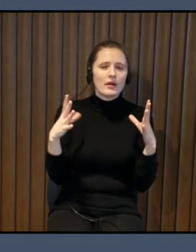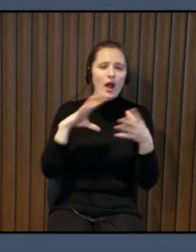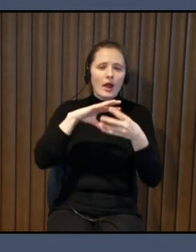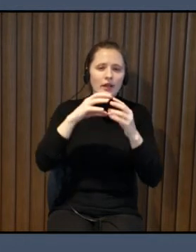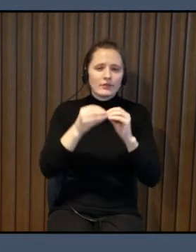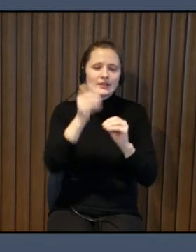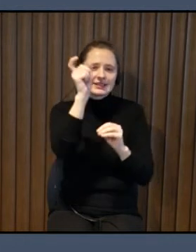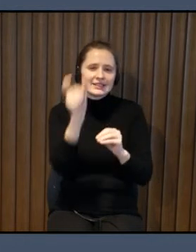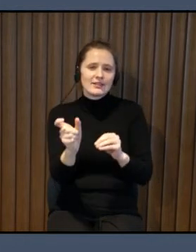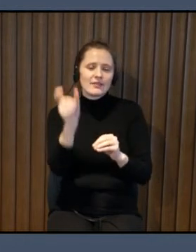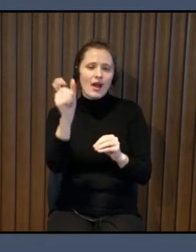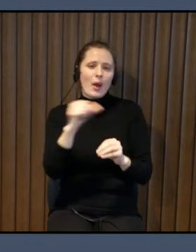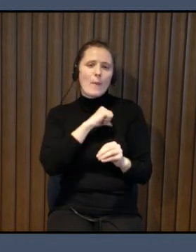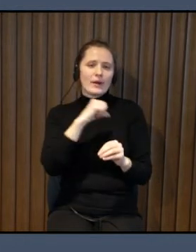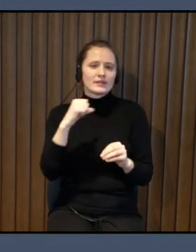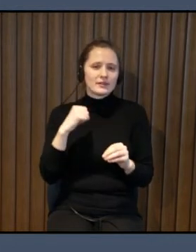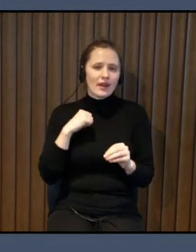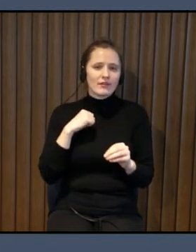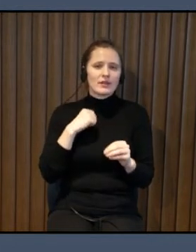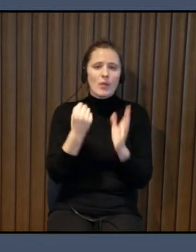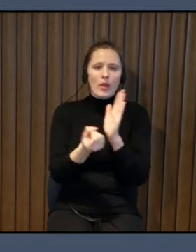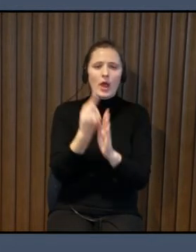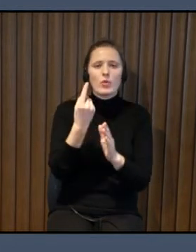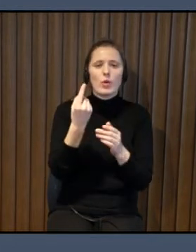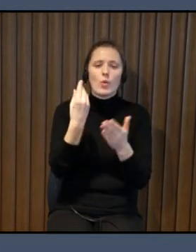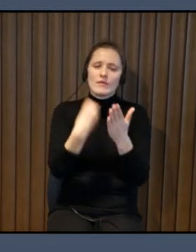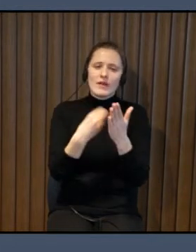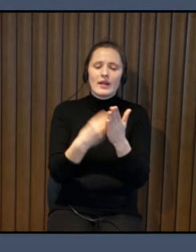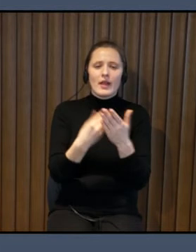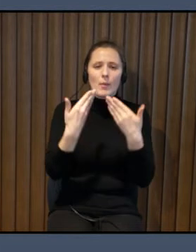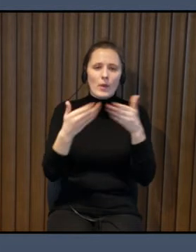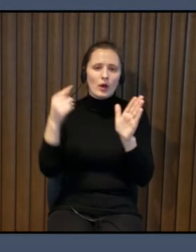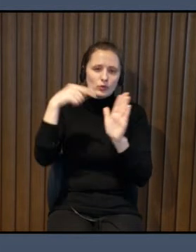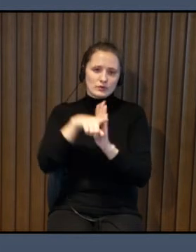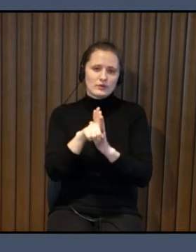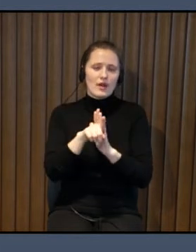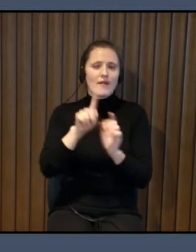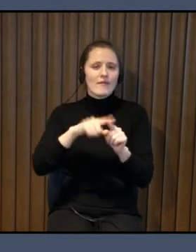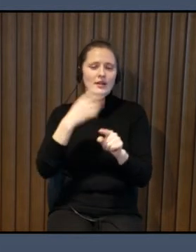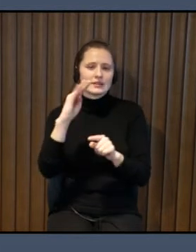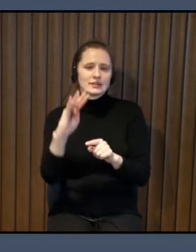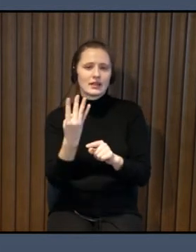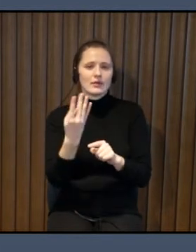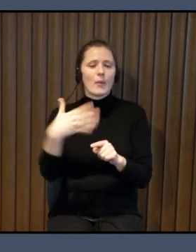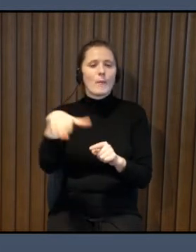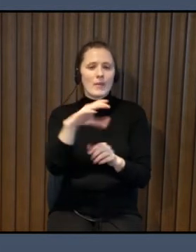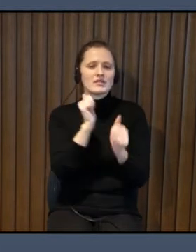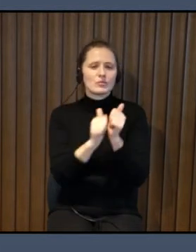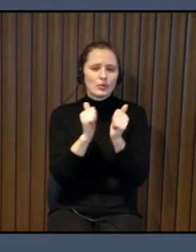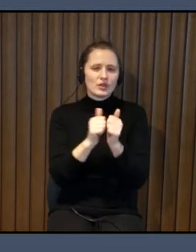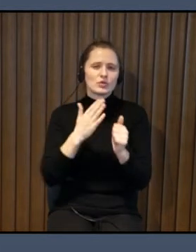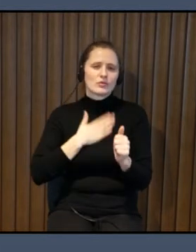the wheelchair, with the wheelchair, is he or she being able to get into a dentist